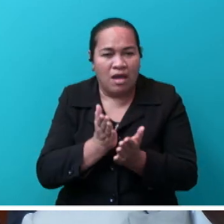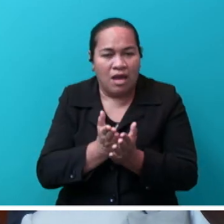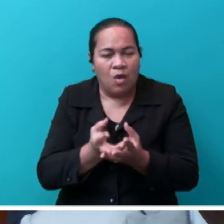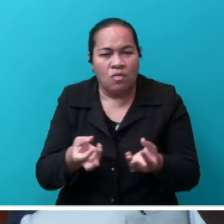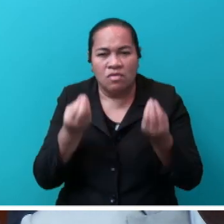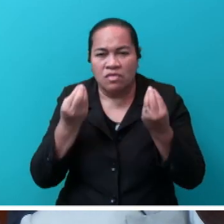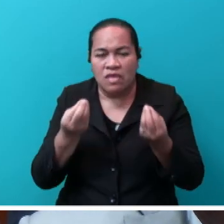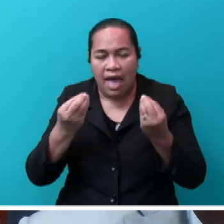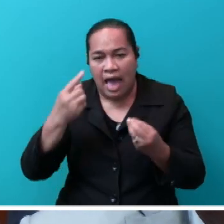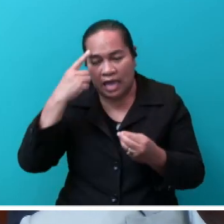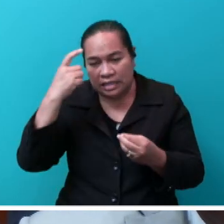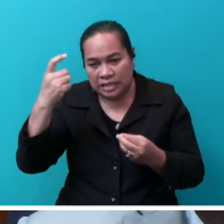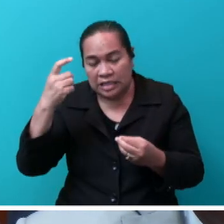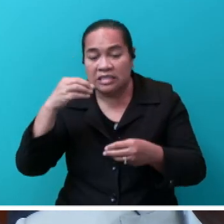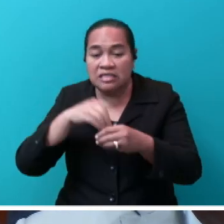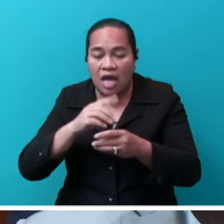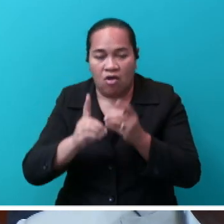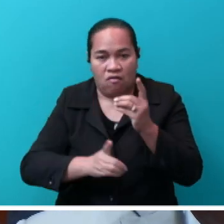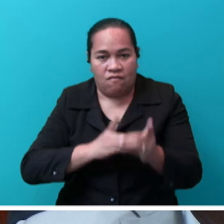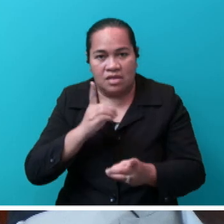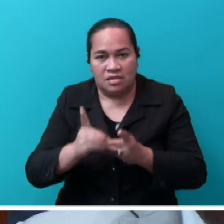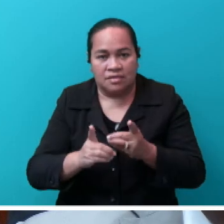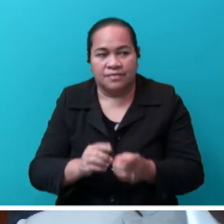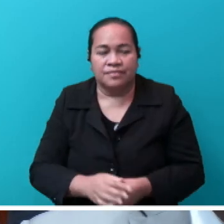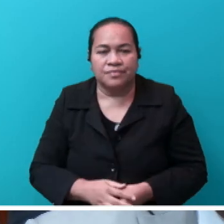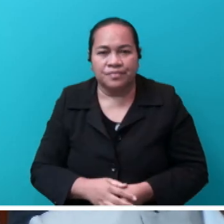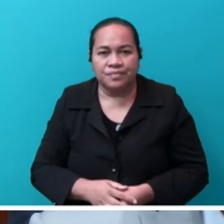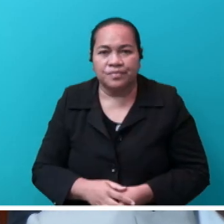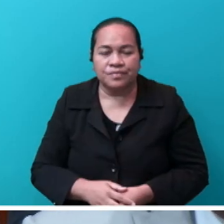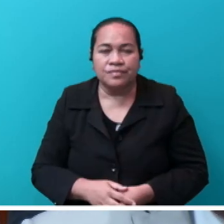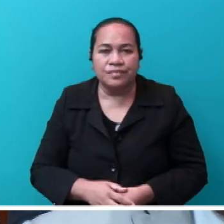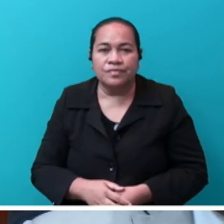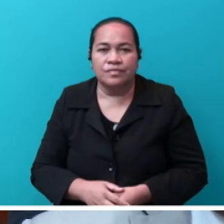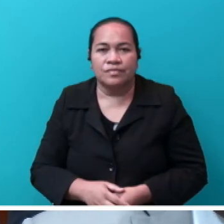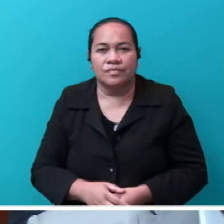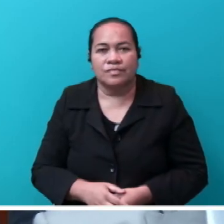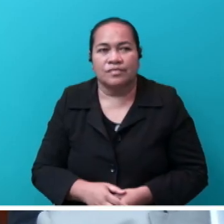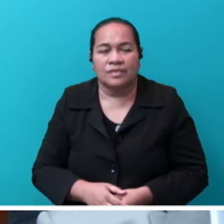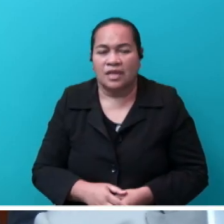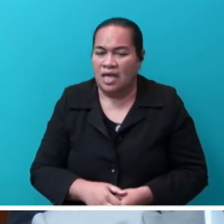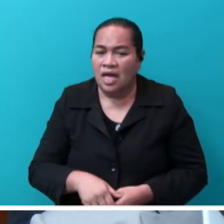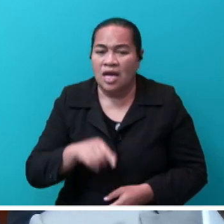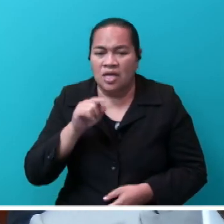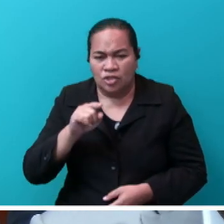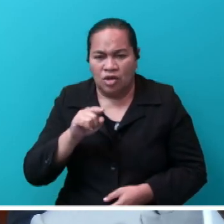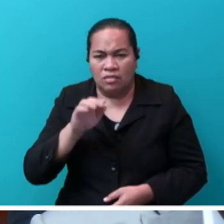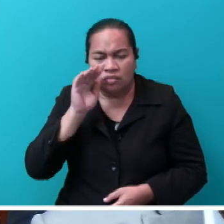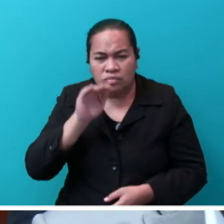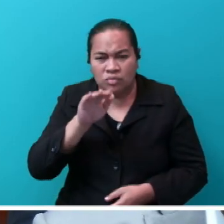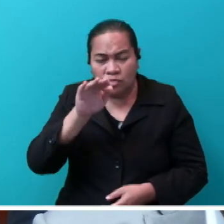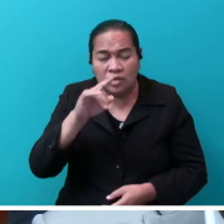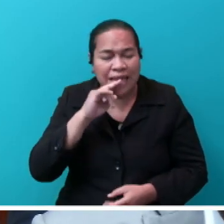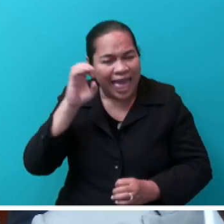ideas in the summit. Mr. Speaker, sir, projections for WTTC